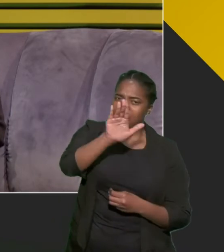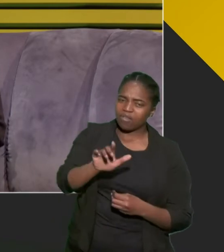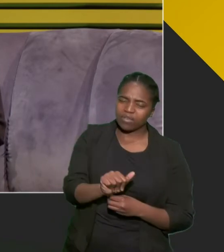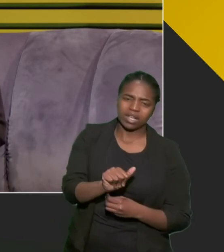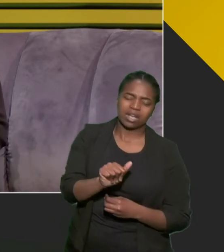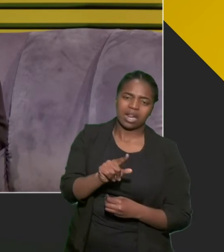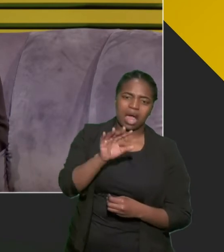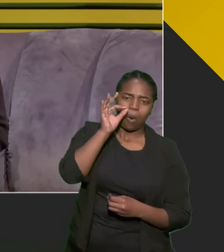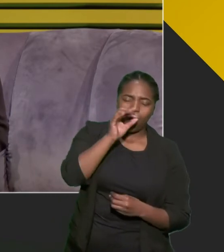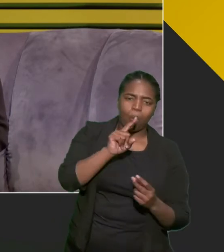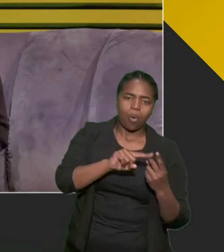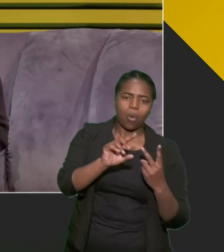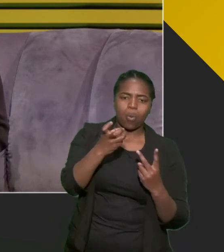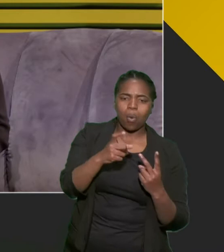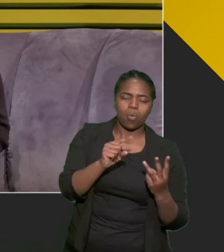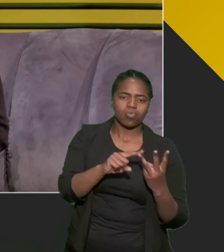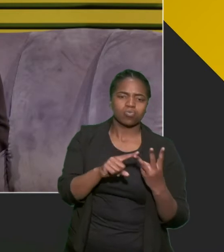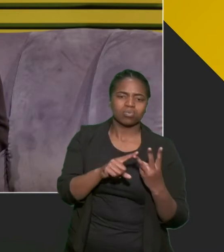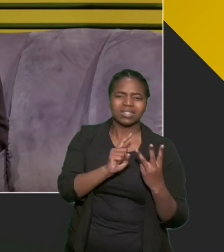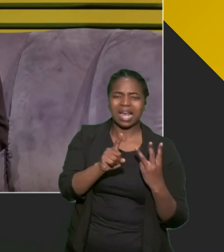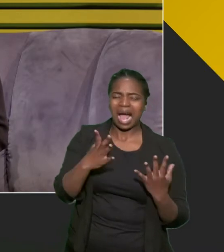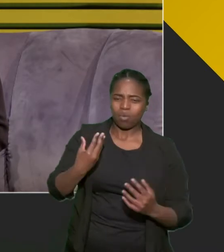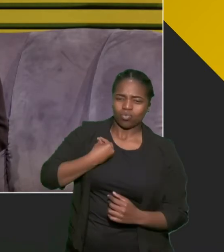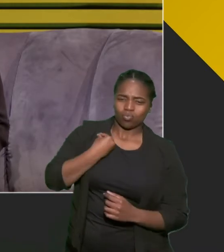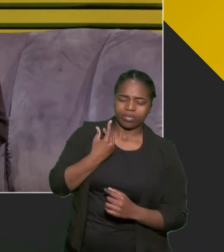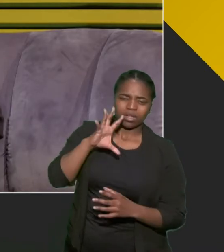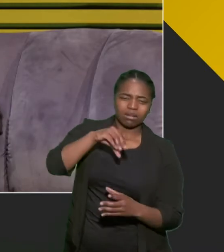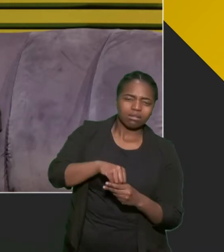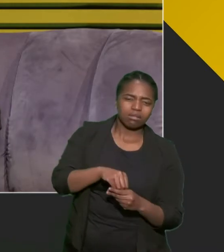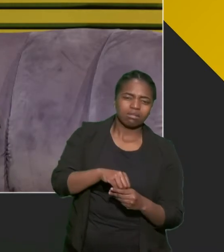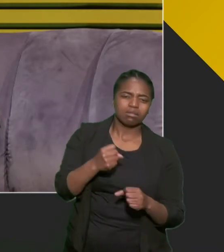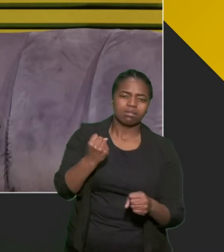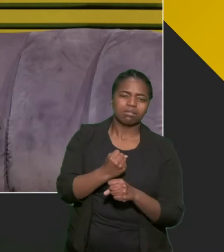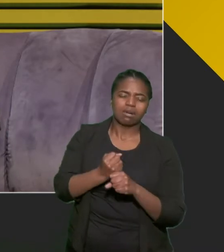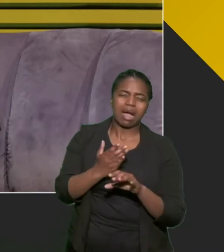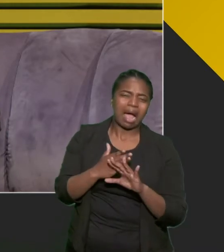continent, Jamie. How then do we make sure that the youth can take advantage of them?